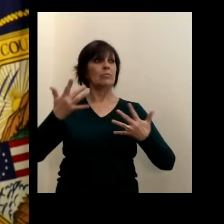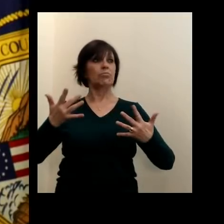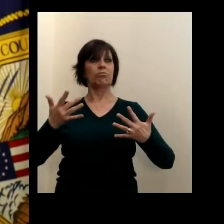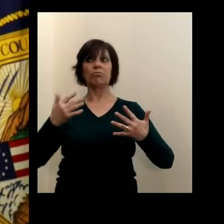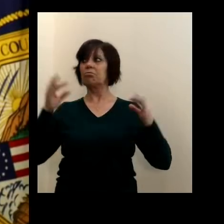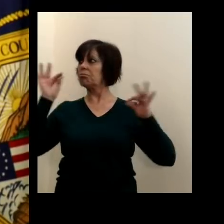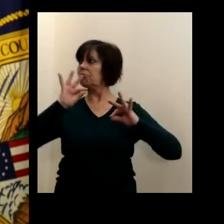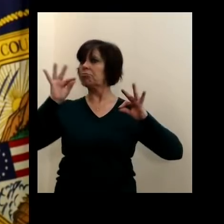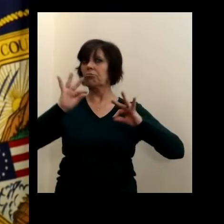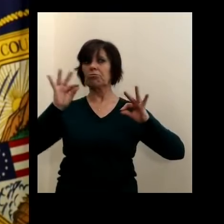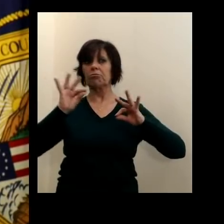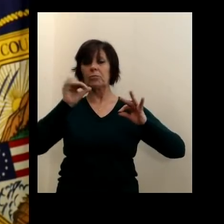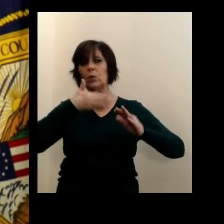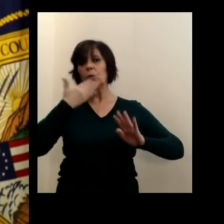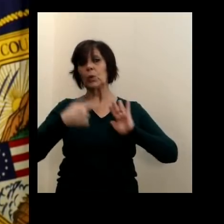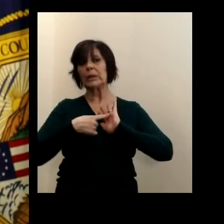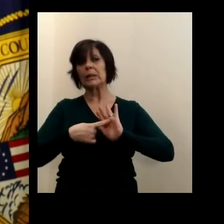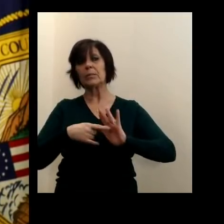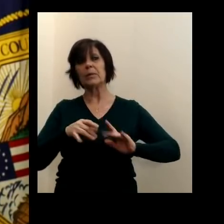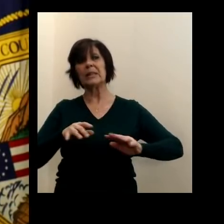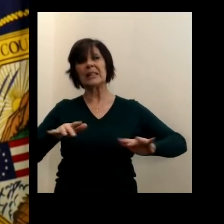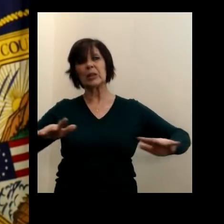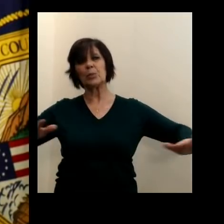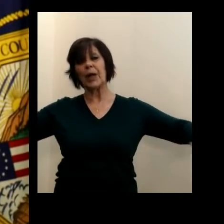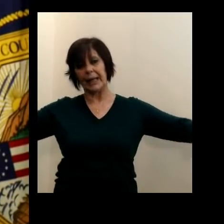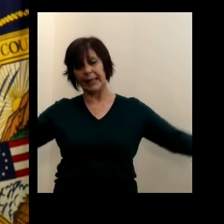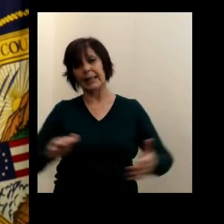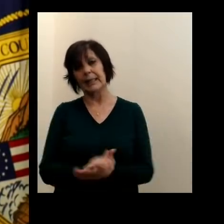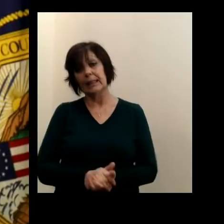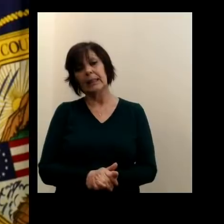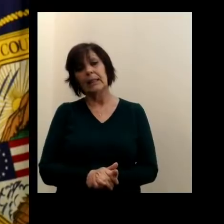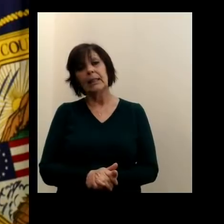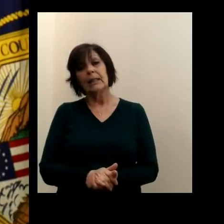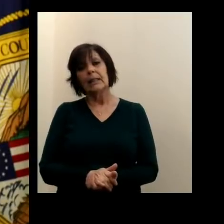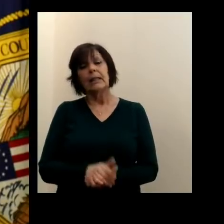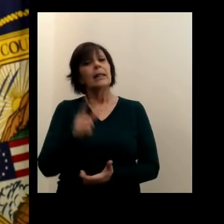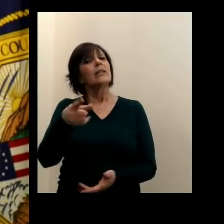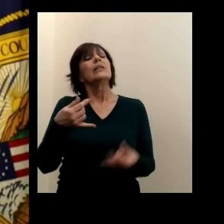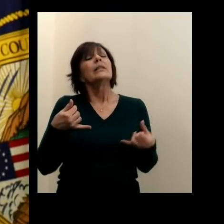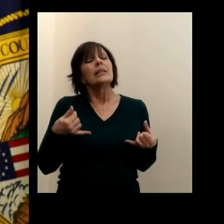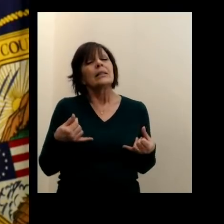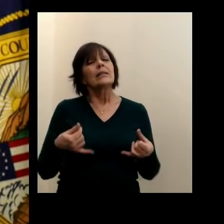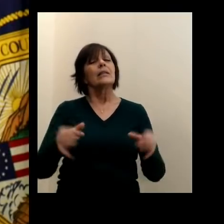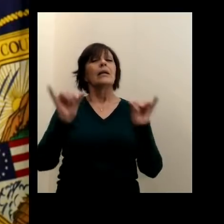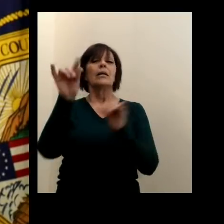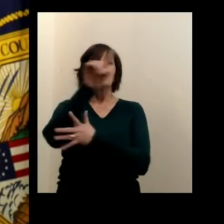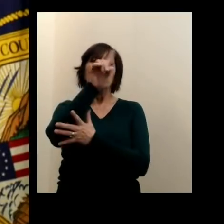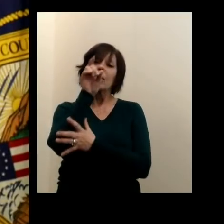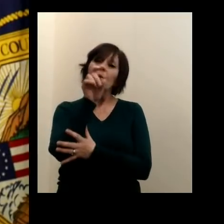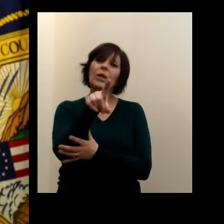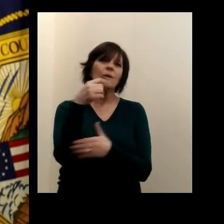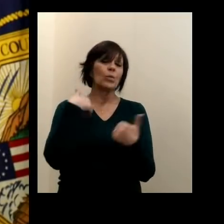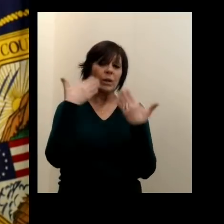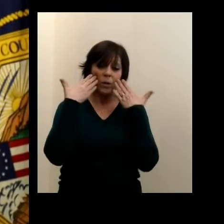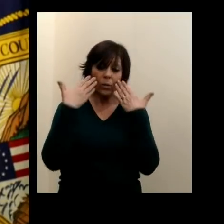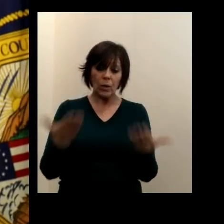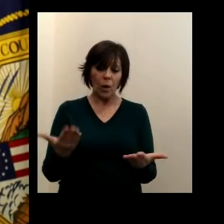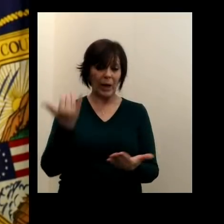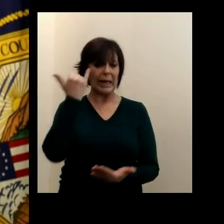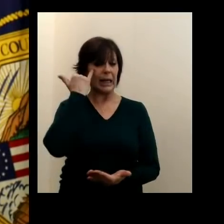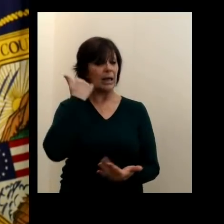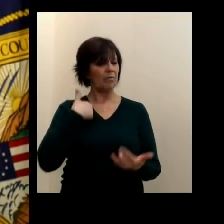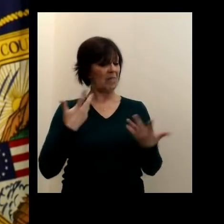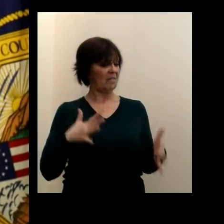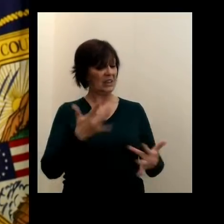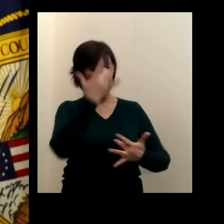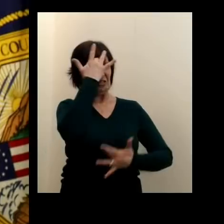know it because they're not showing any symptoms, but can spread it to other people. And there still is a question as to whether or not, even after